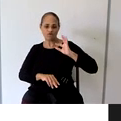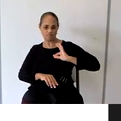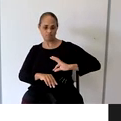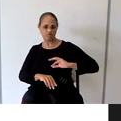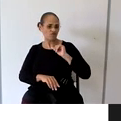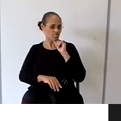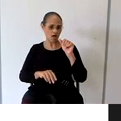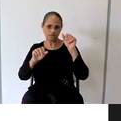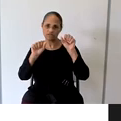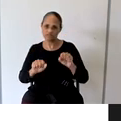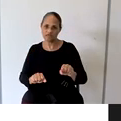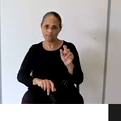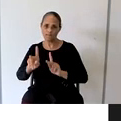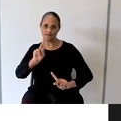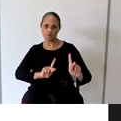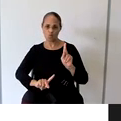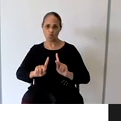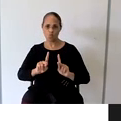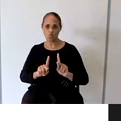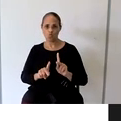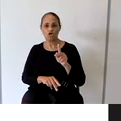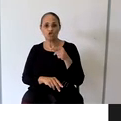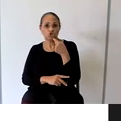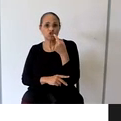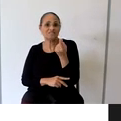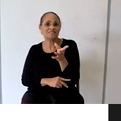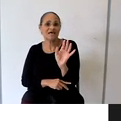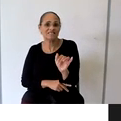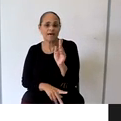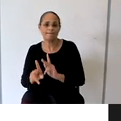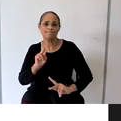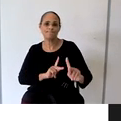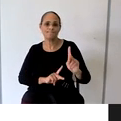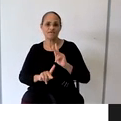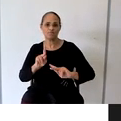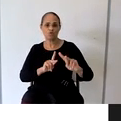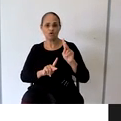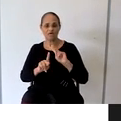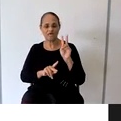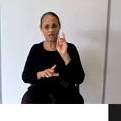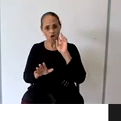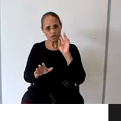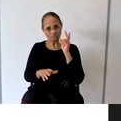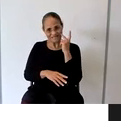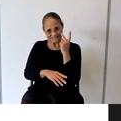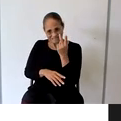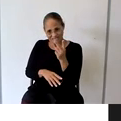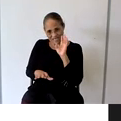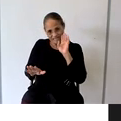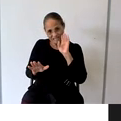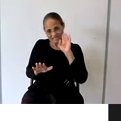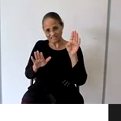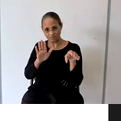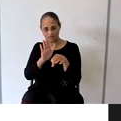non-disabled people. And she says that people can look at these images and say, however bad